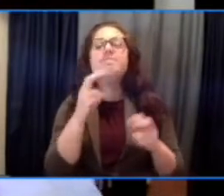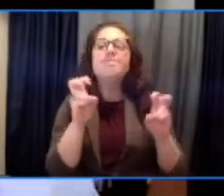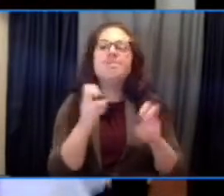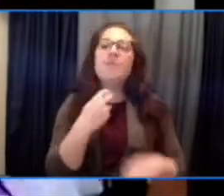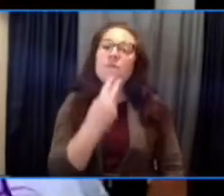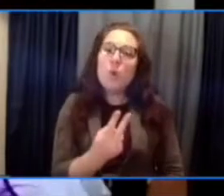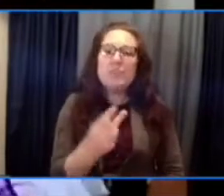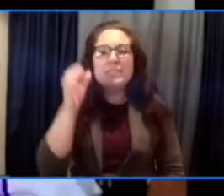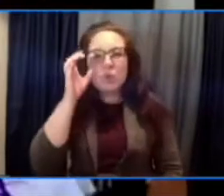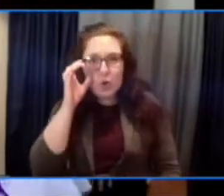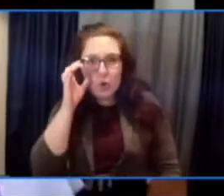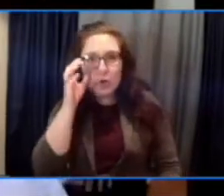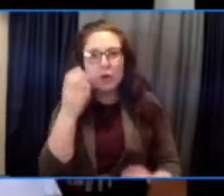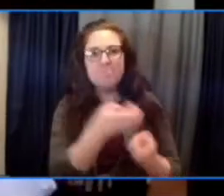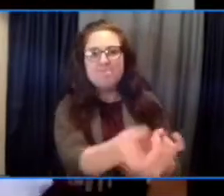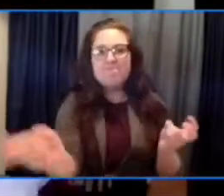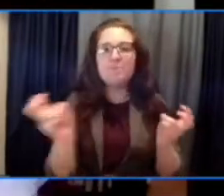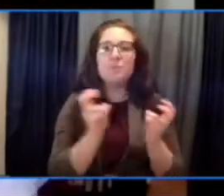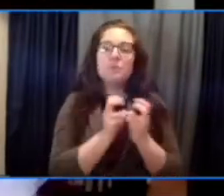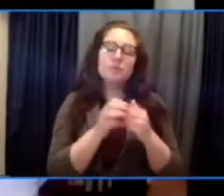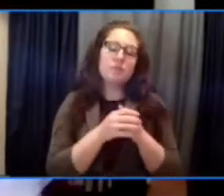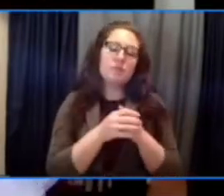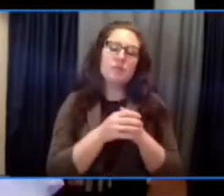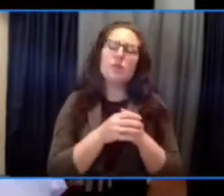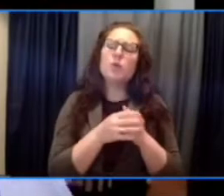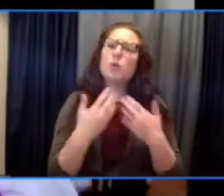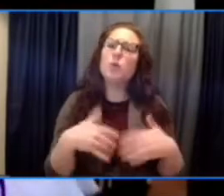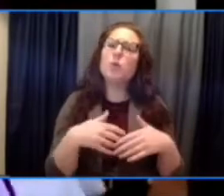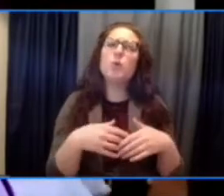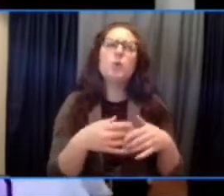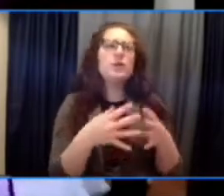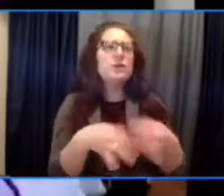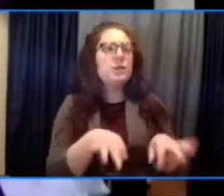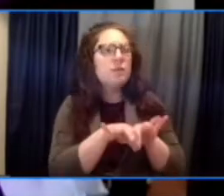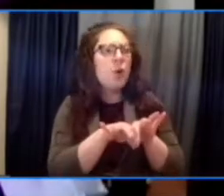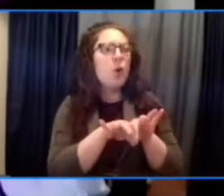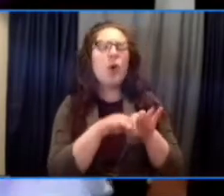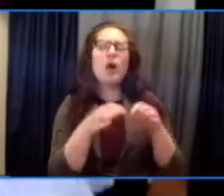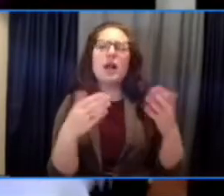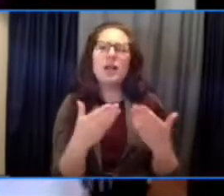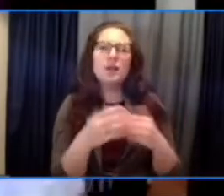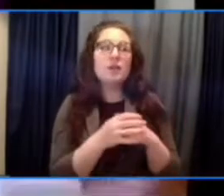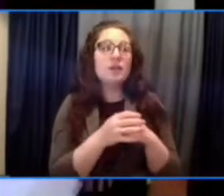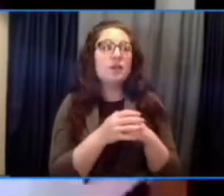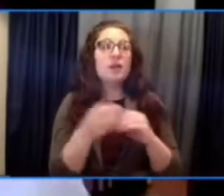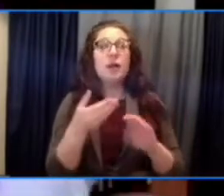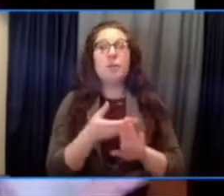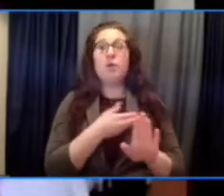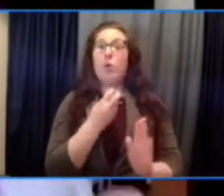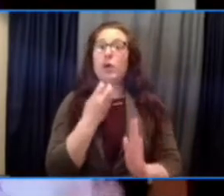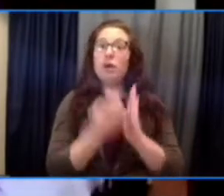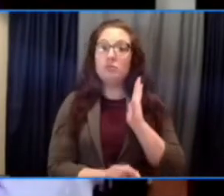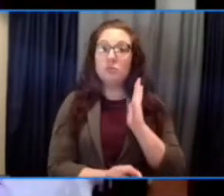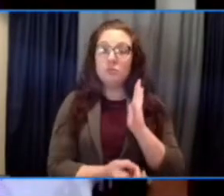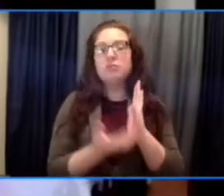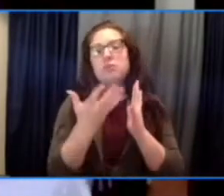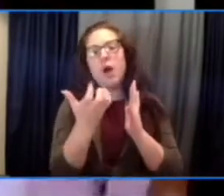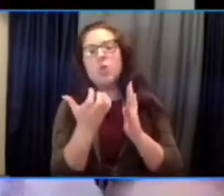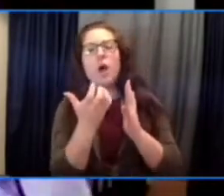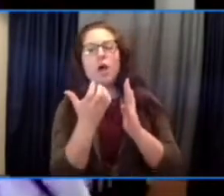You and our community is everything to us at BISC. Before we get started on today's programs, I do want to set some